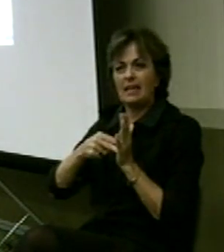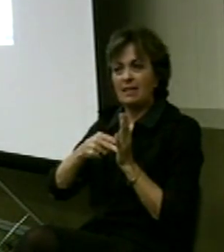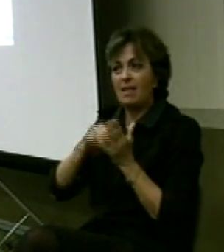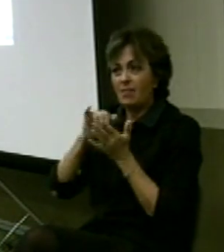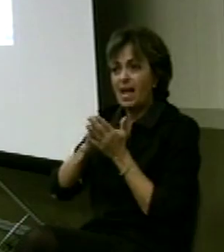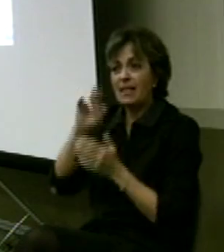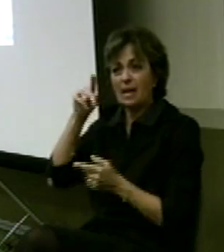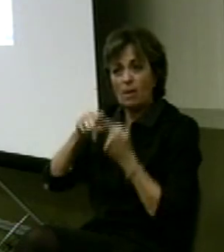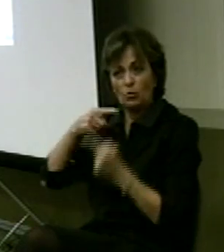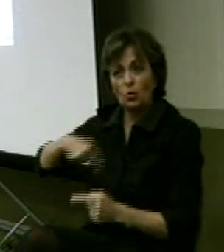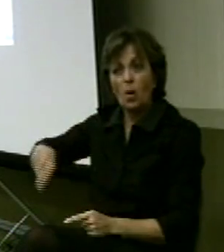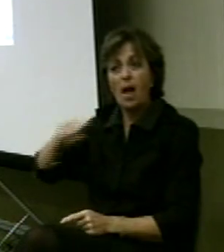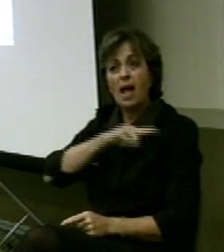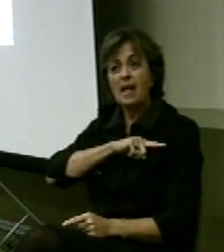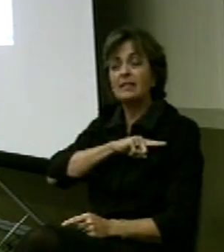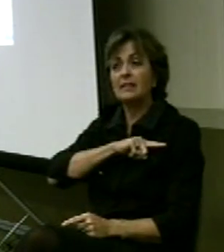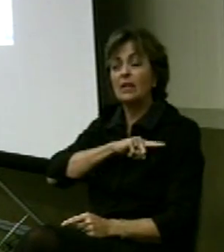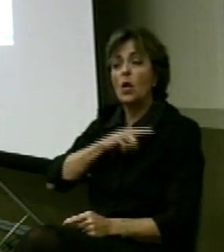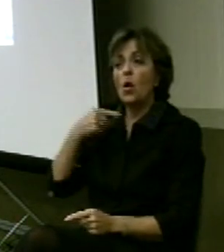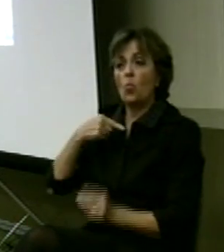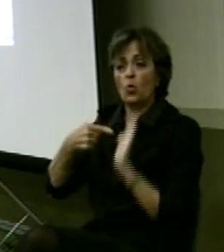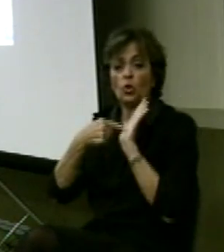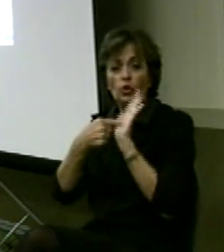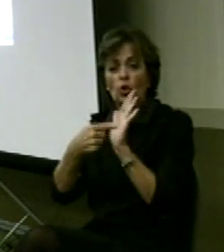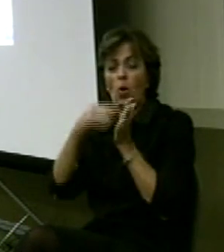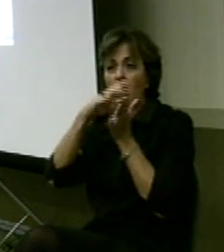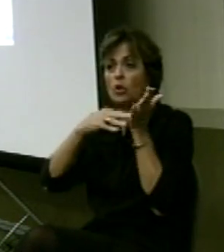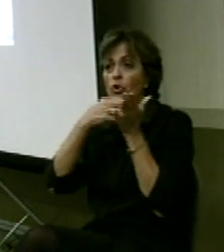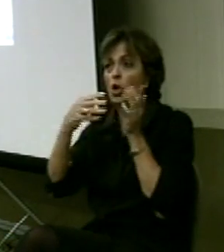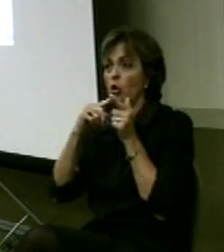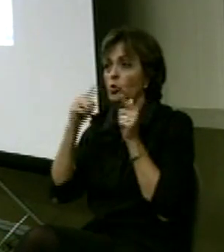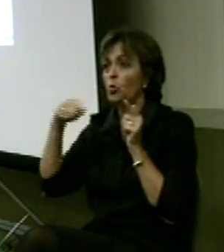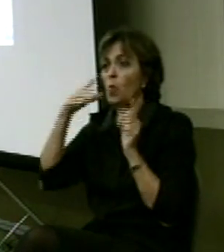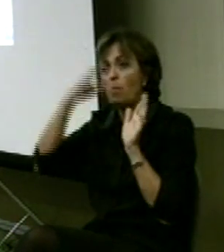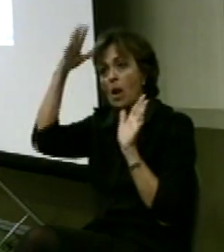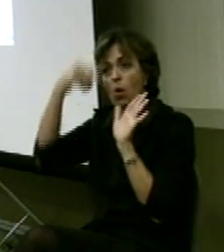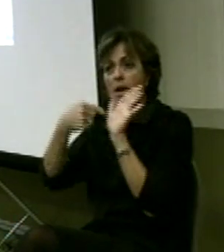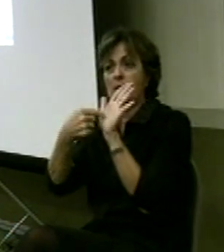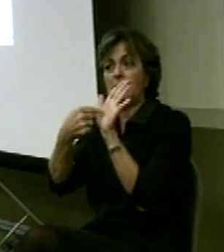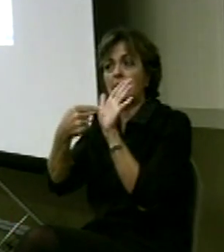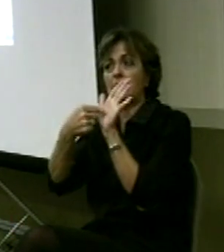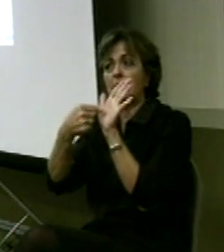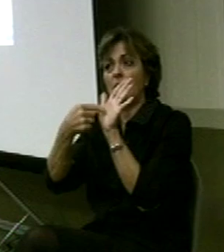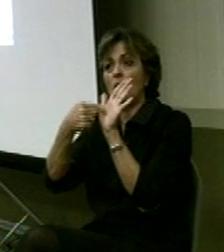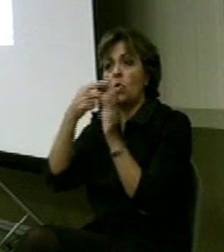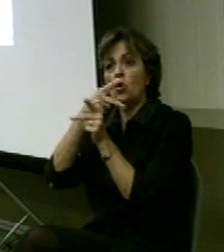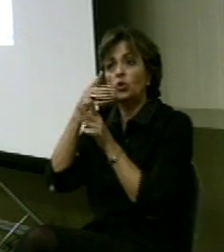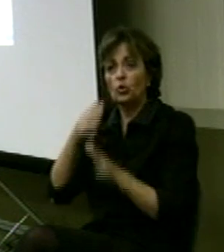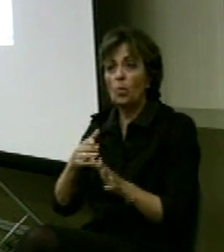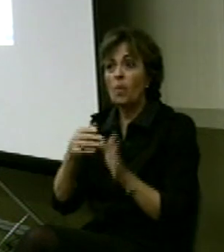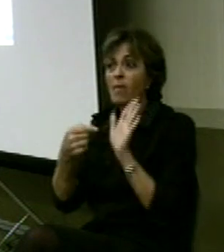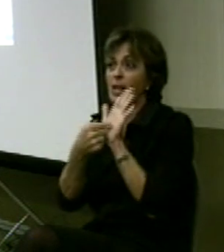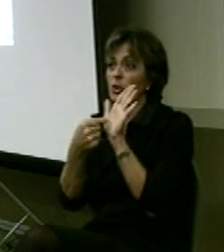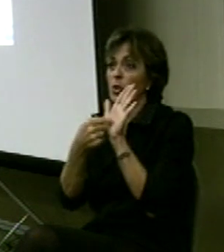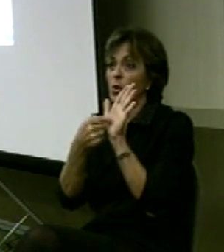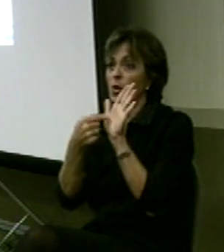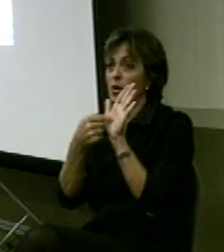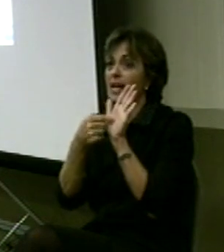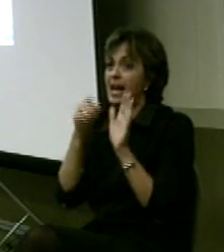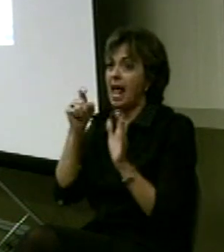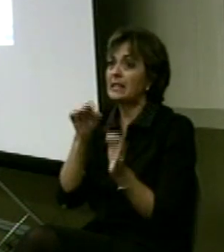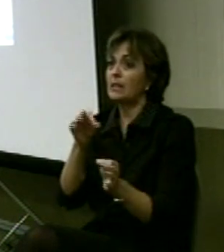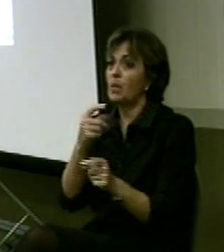us, right? And because it's going to fall back upon it. We're showing this chart to the parents or to our supervisor. It better be